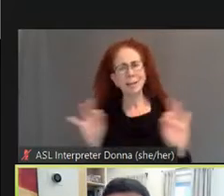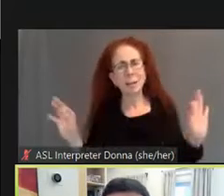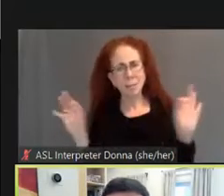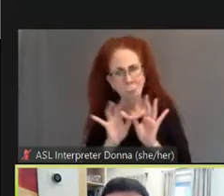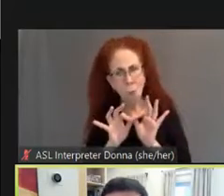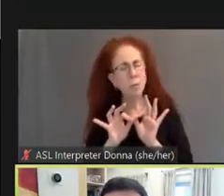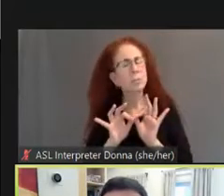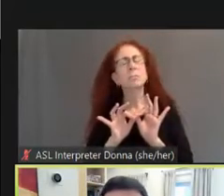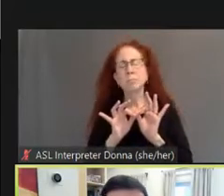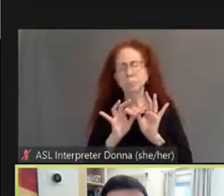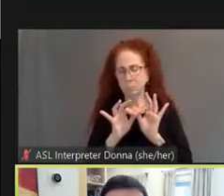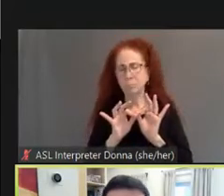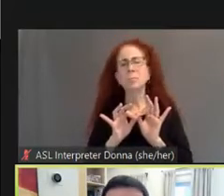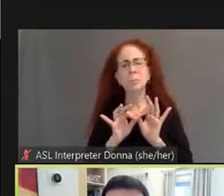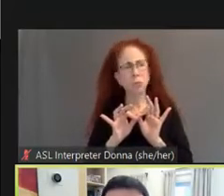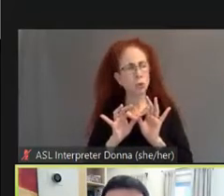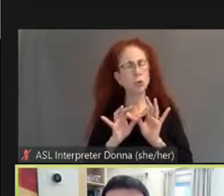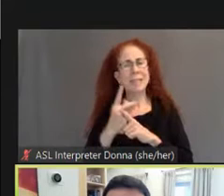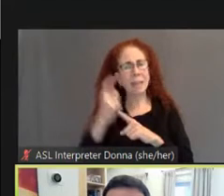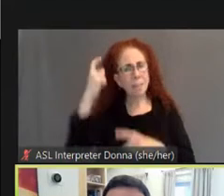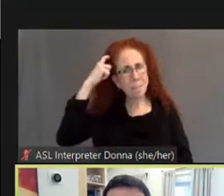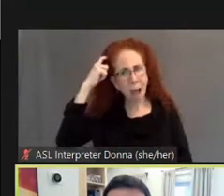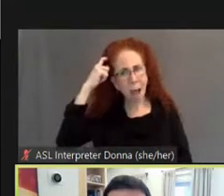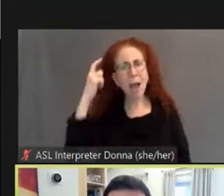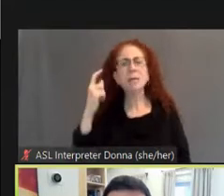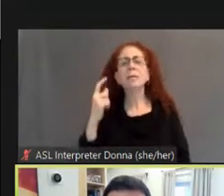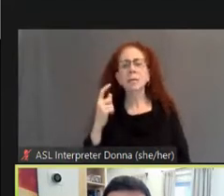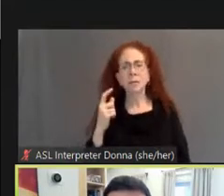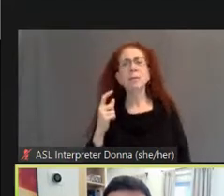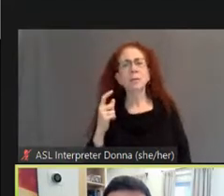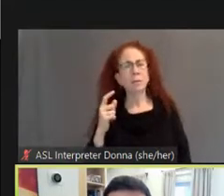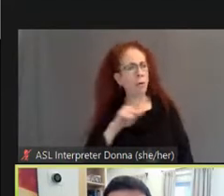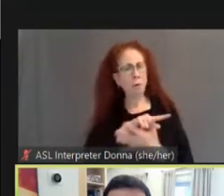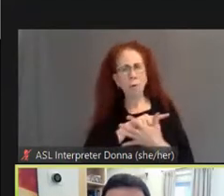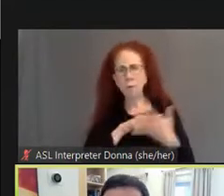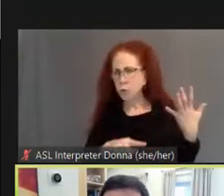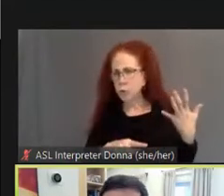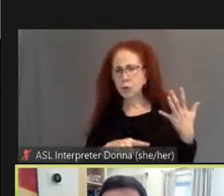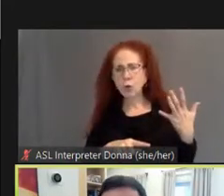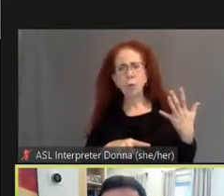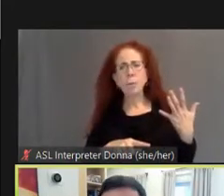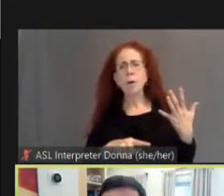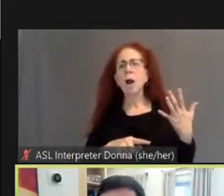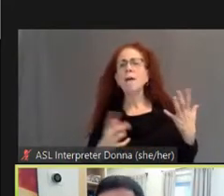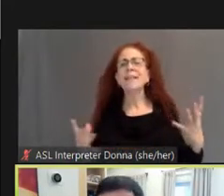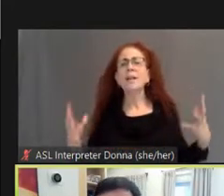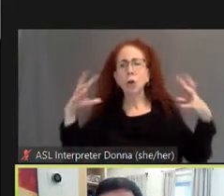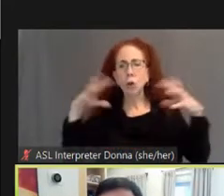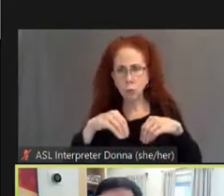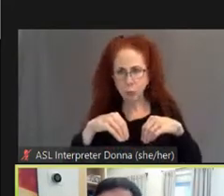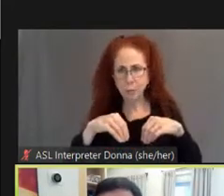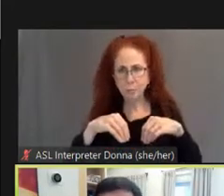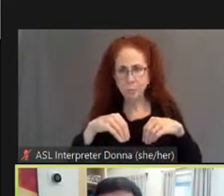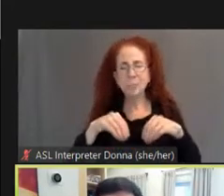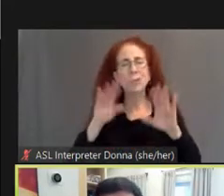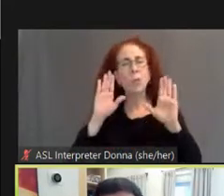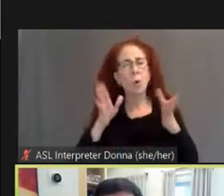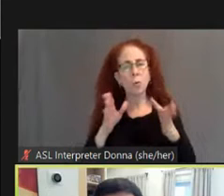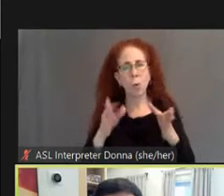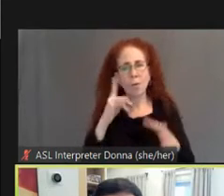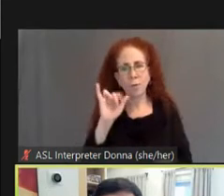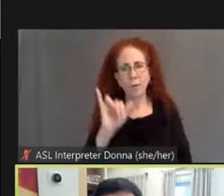imperative to be mindful of the full scope of inclusion, and this is a wonderful way for